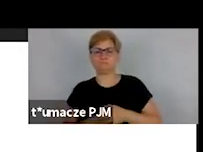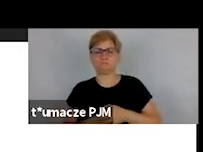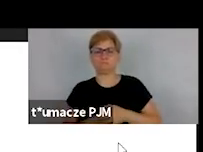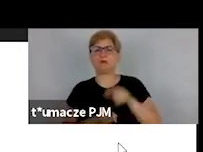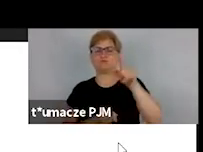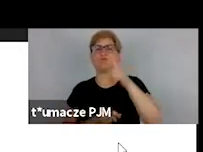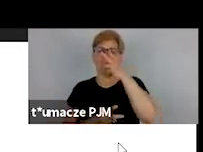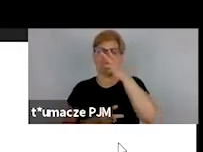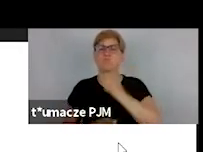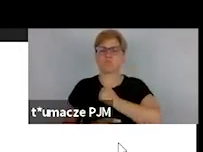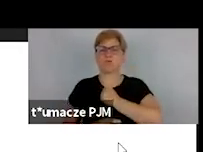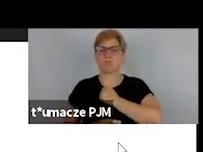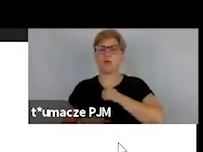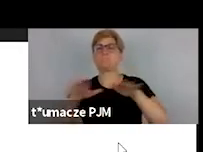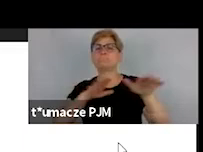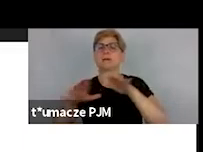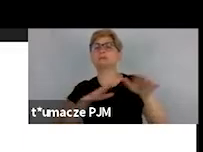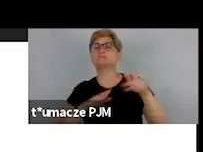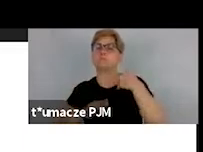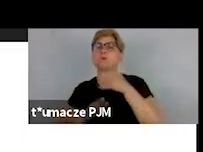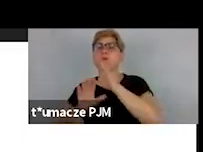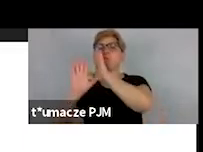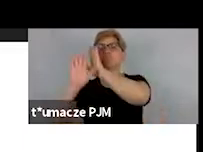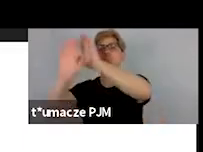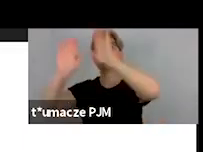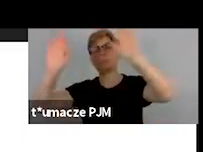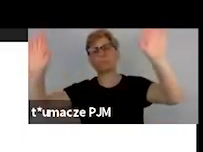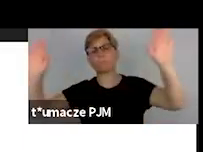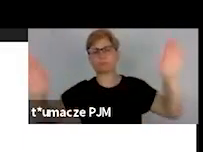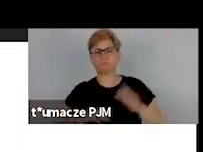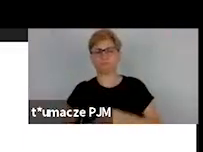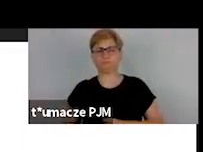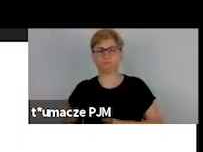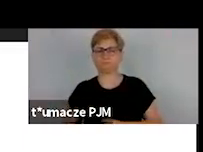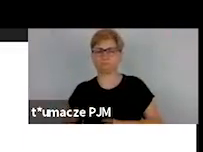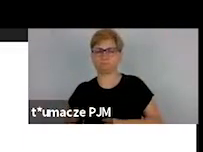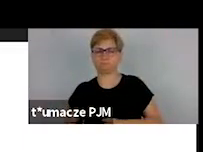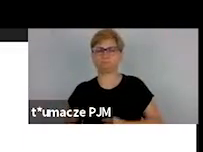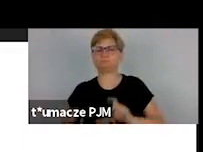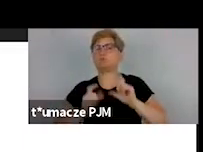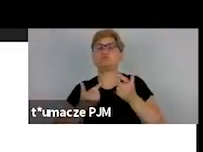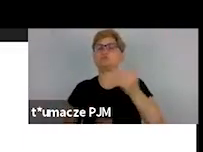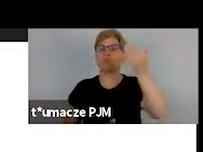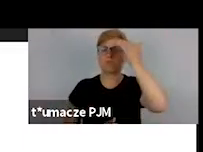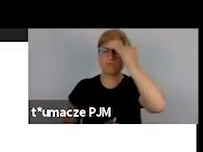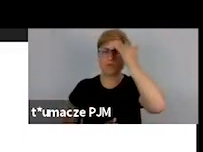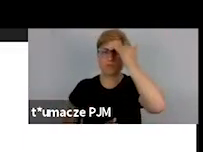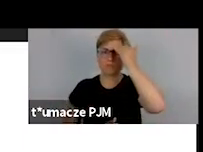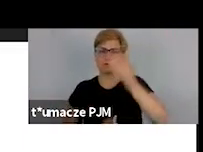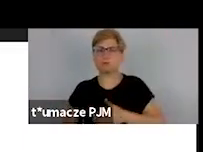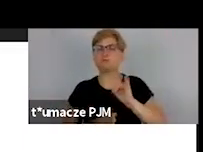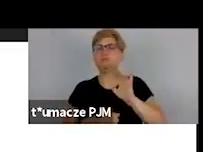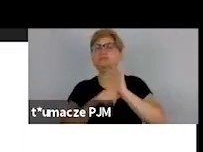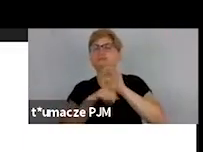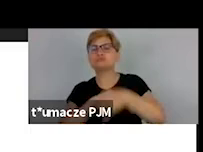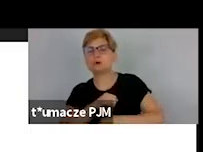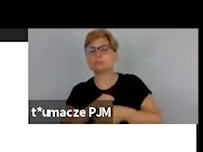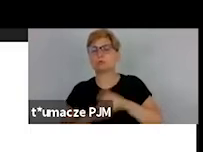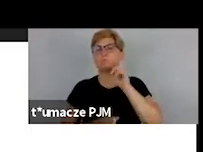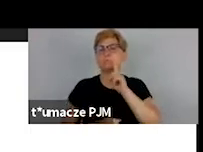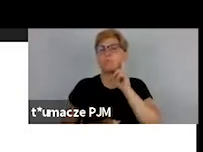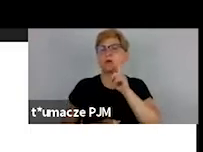is focus on what we know about men's violence. And I'm going to use South Africa as an example, but then I